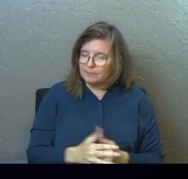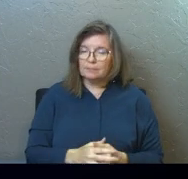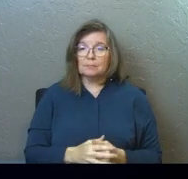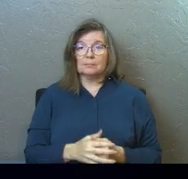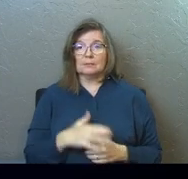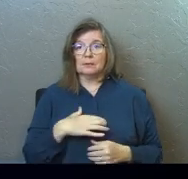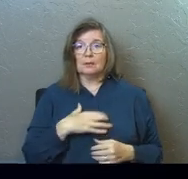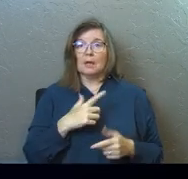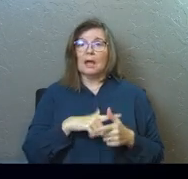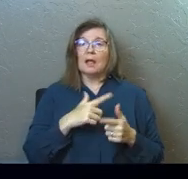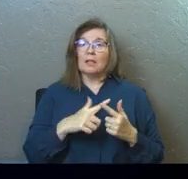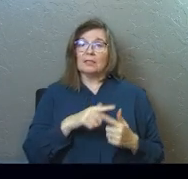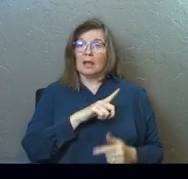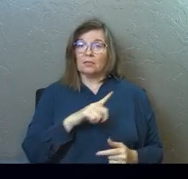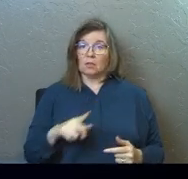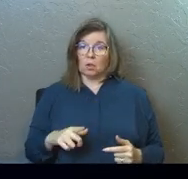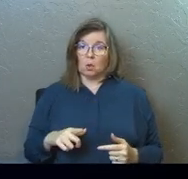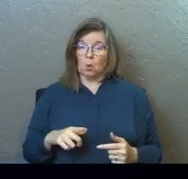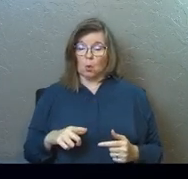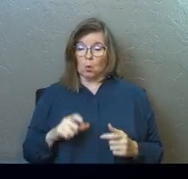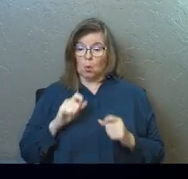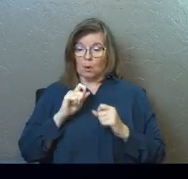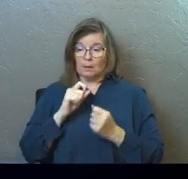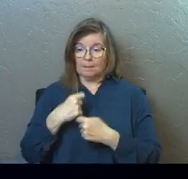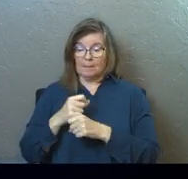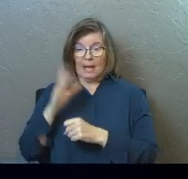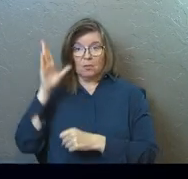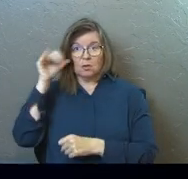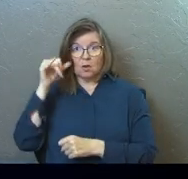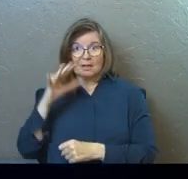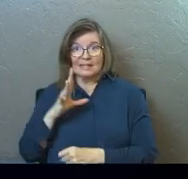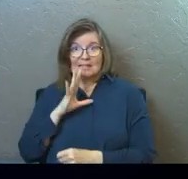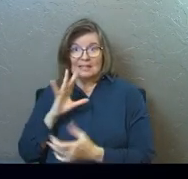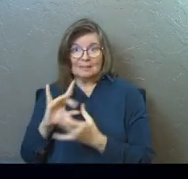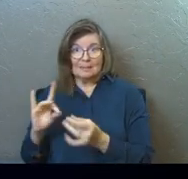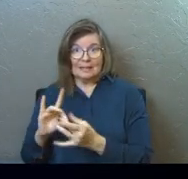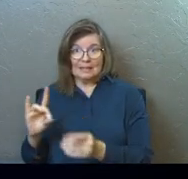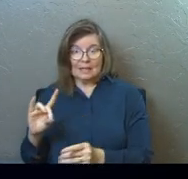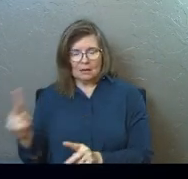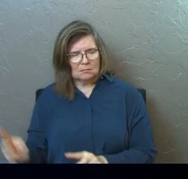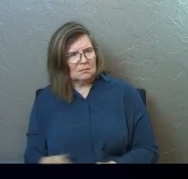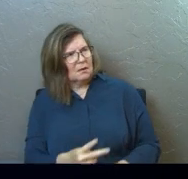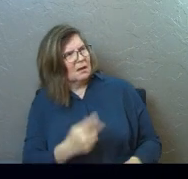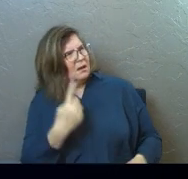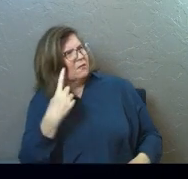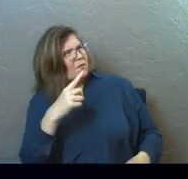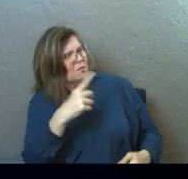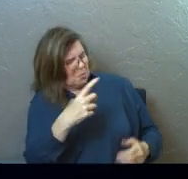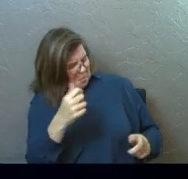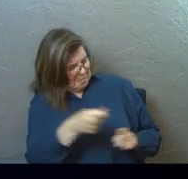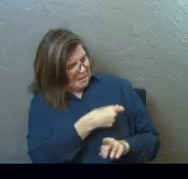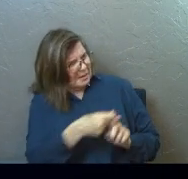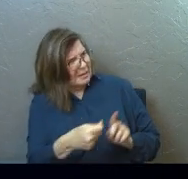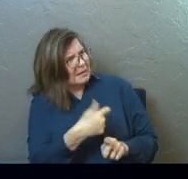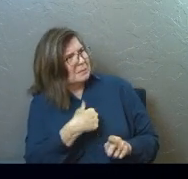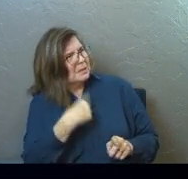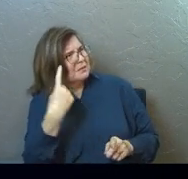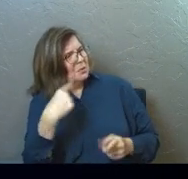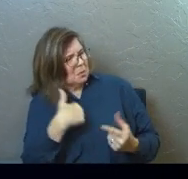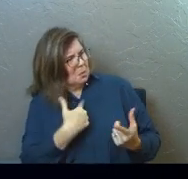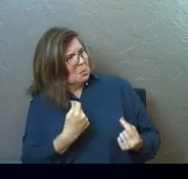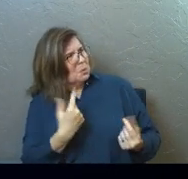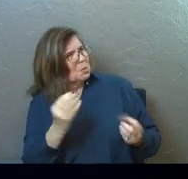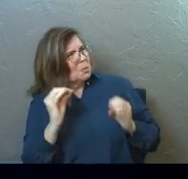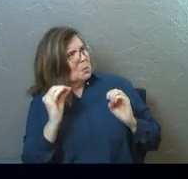Verse 28, then the Lord opened the donkey's mouth, and it said to Balaam, what have I done to you to make you beat